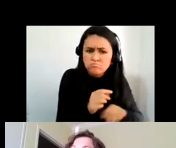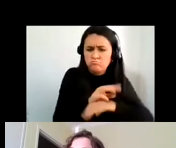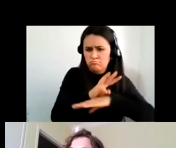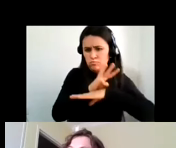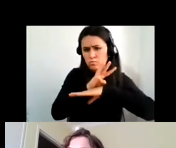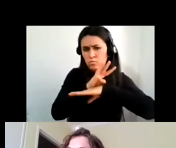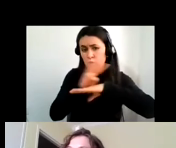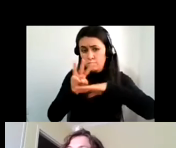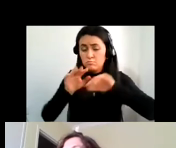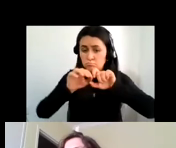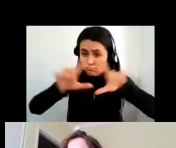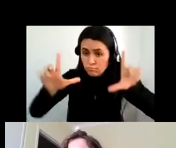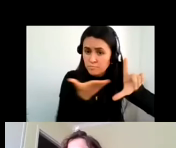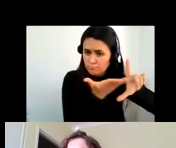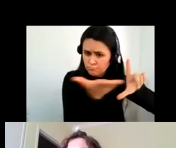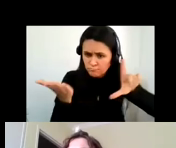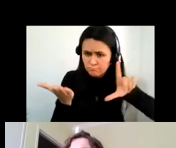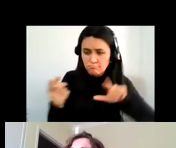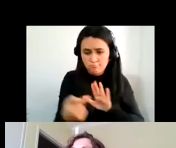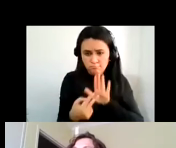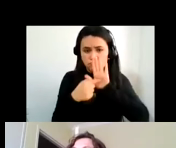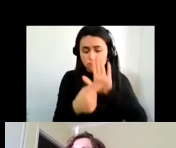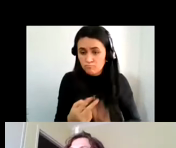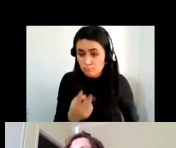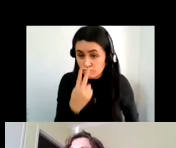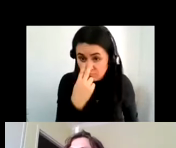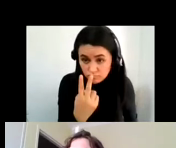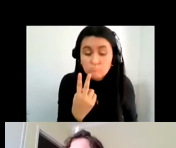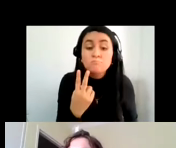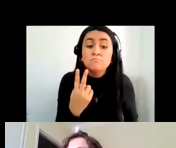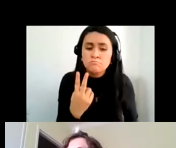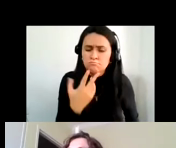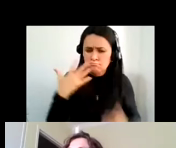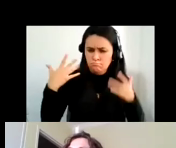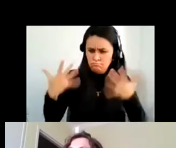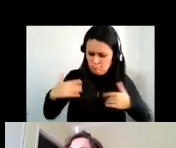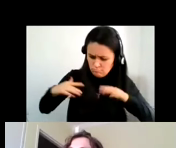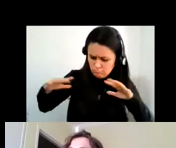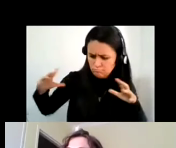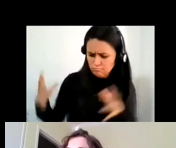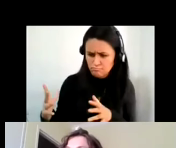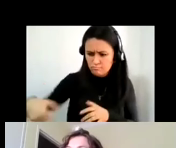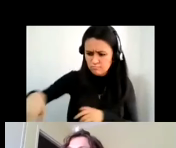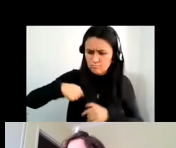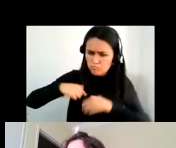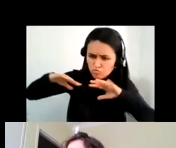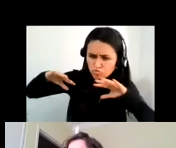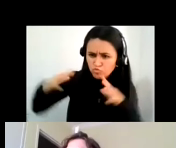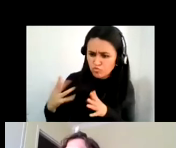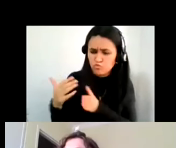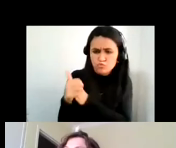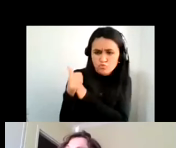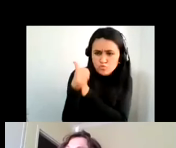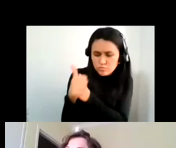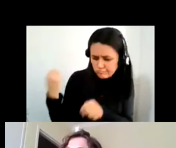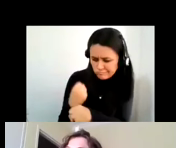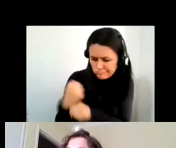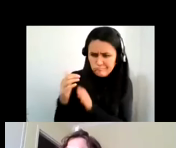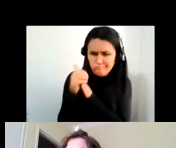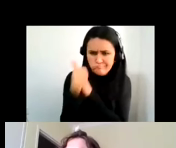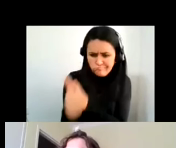in working up to this cross-cutting global guidance that can be used in primary healthcare strengthening, in reforms towards universal